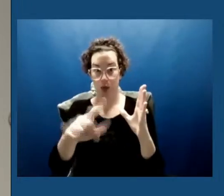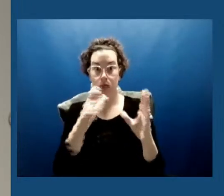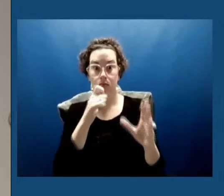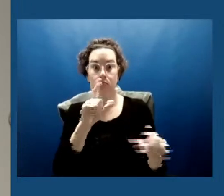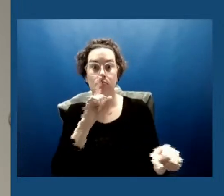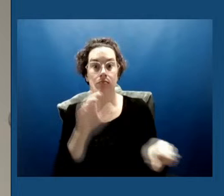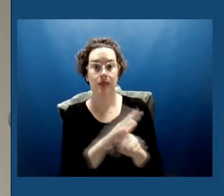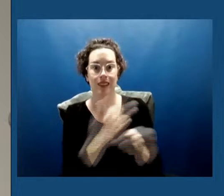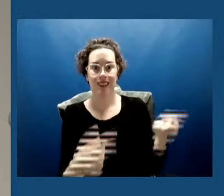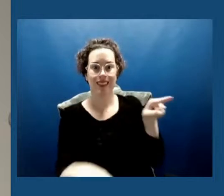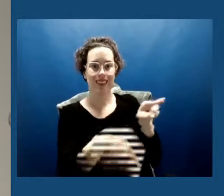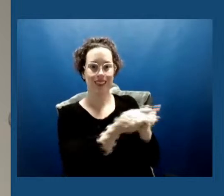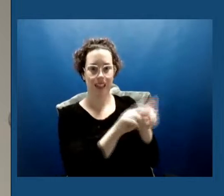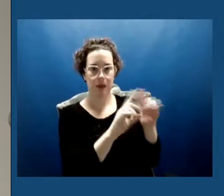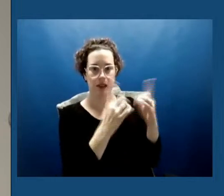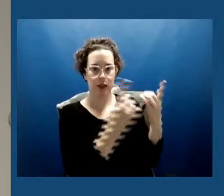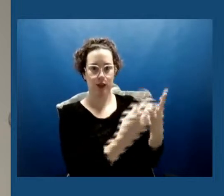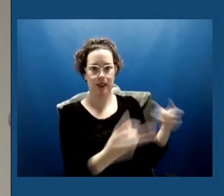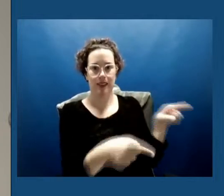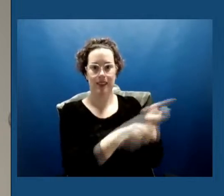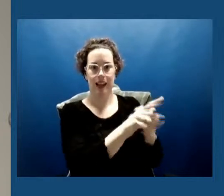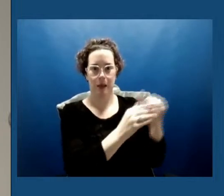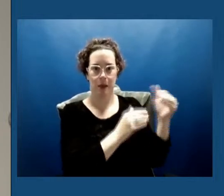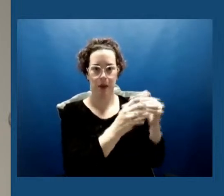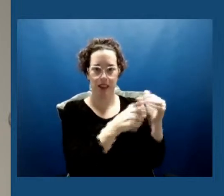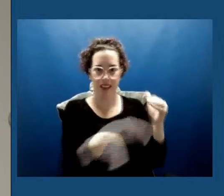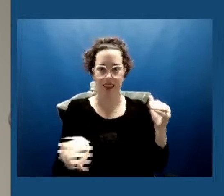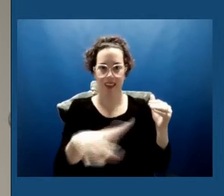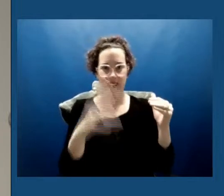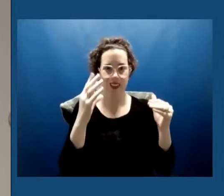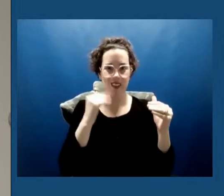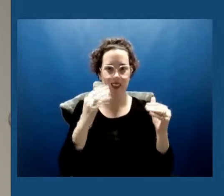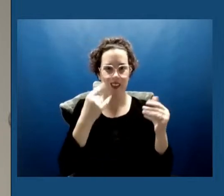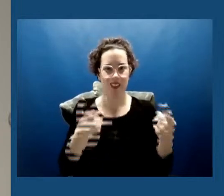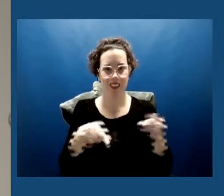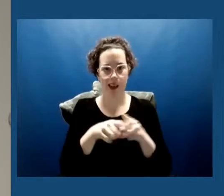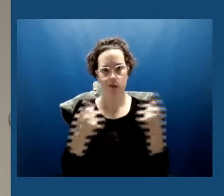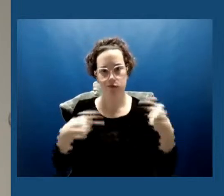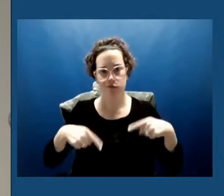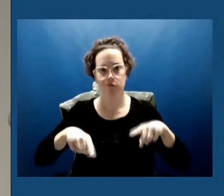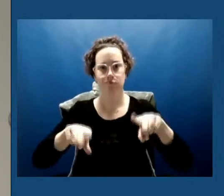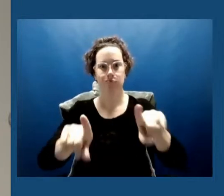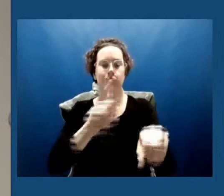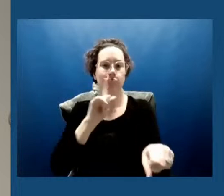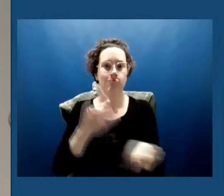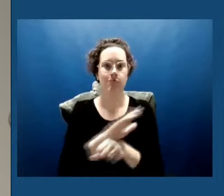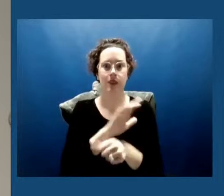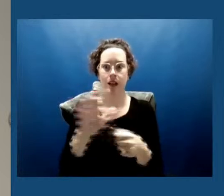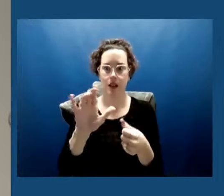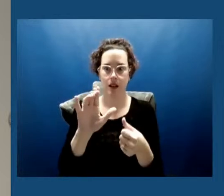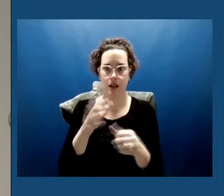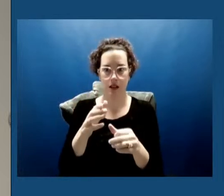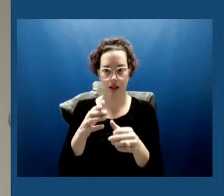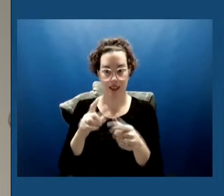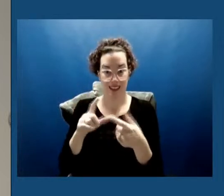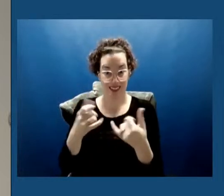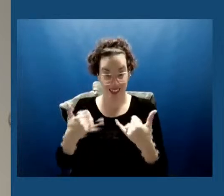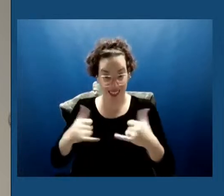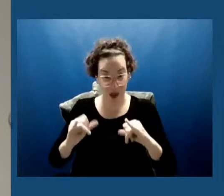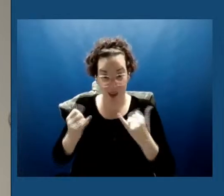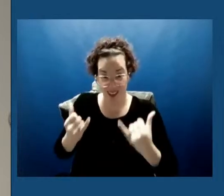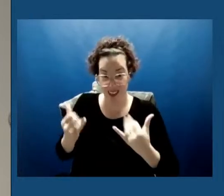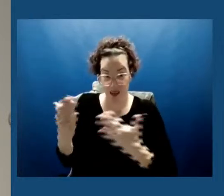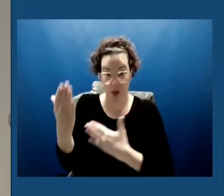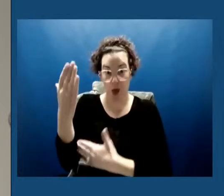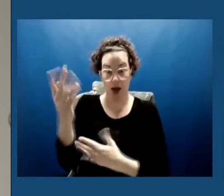district that I'm working with, who are going through the exact same thing that I was working on. And literally up until this very morning, I've had people now from all